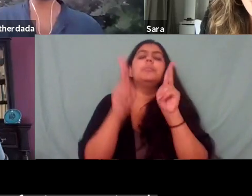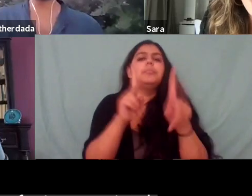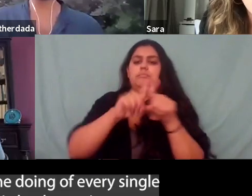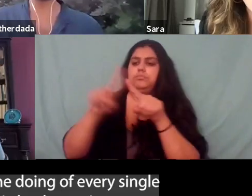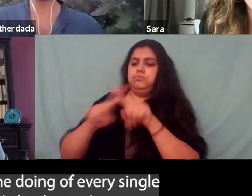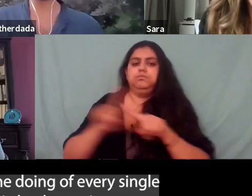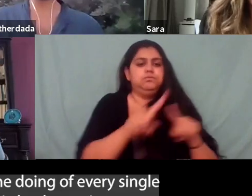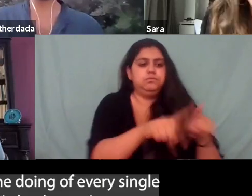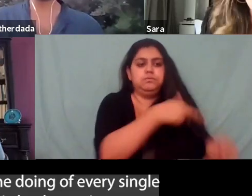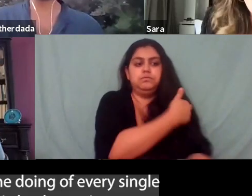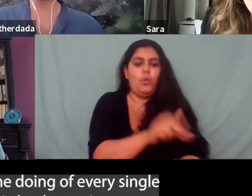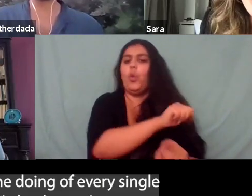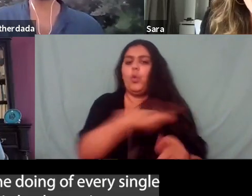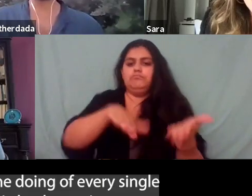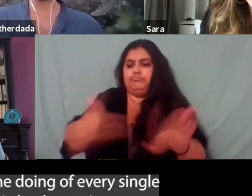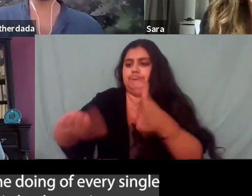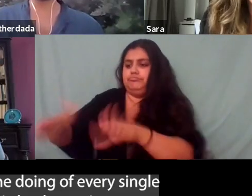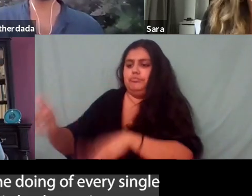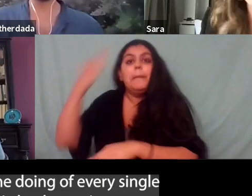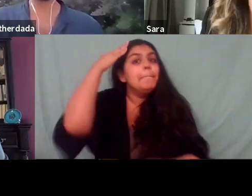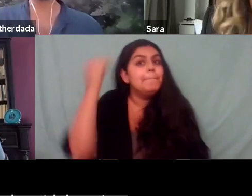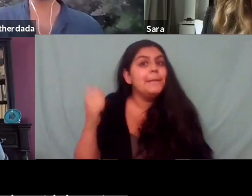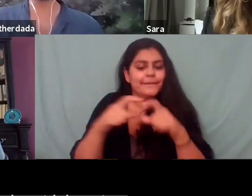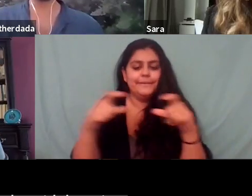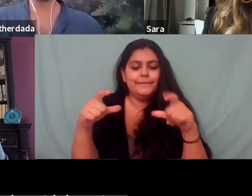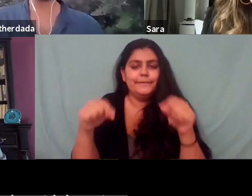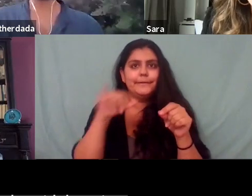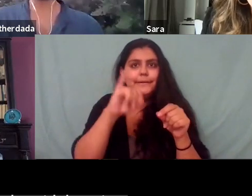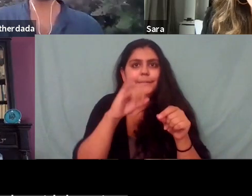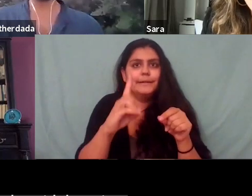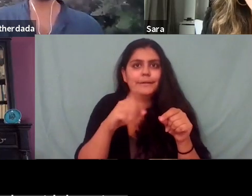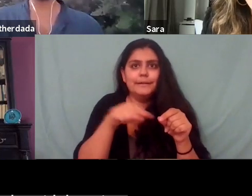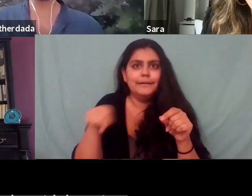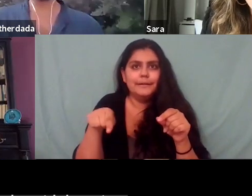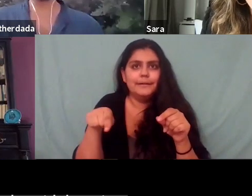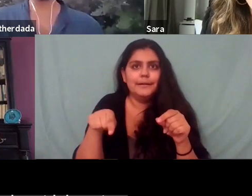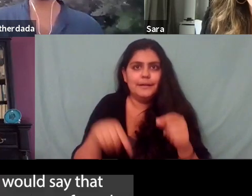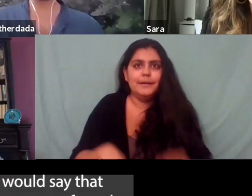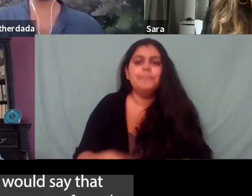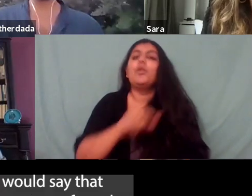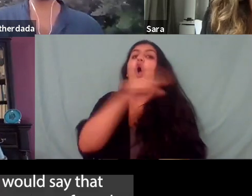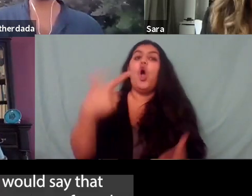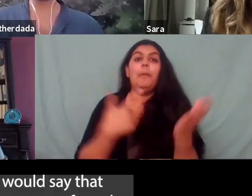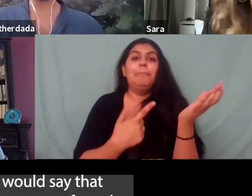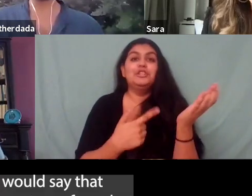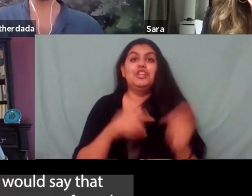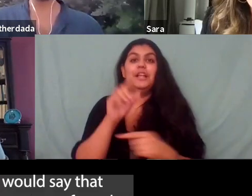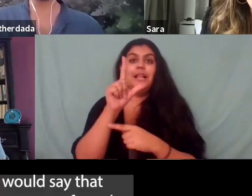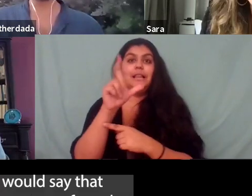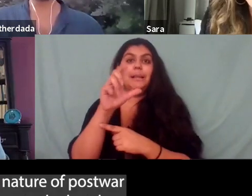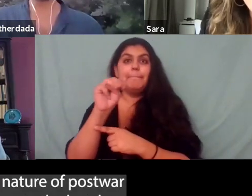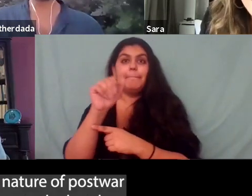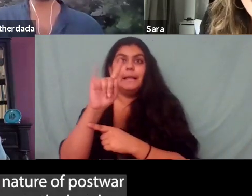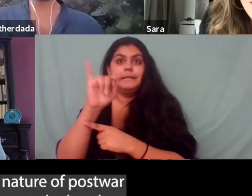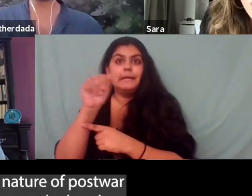printed, which was the doing of every single militia leader. Again, everybody paid the price. One would say that this is the nature of